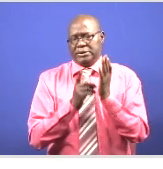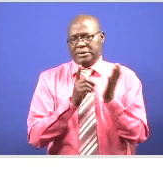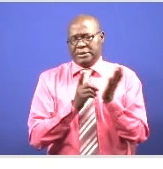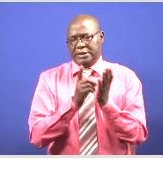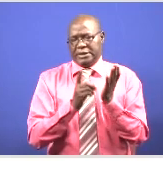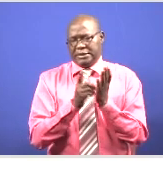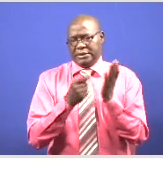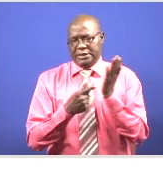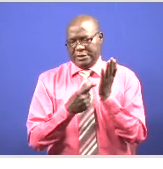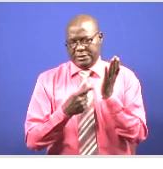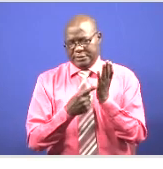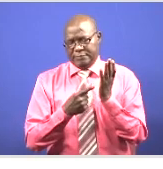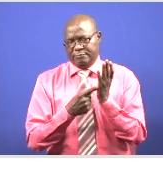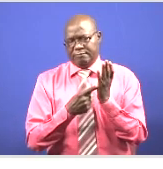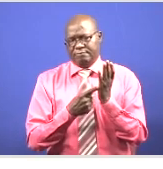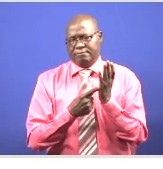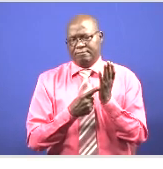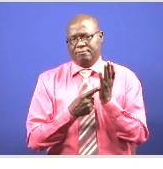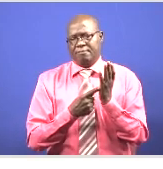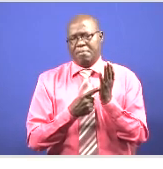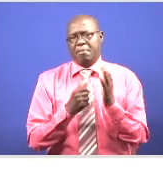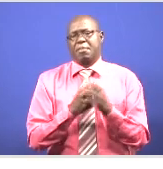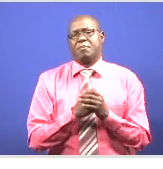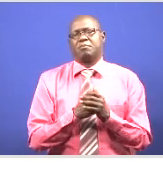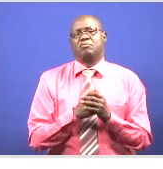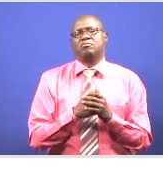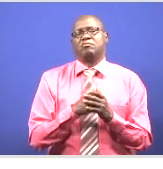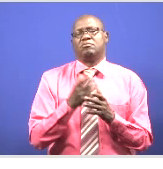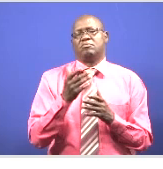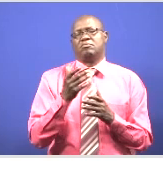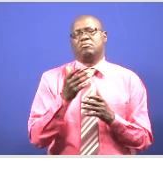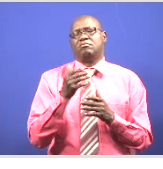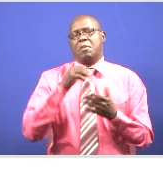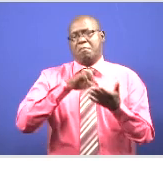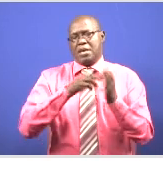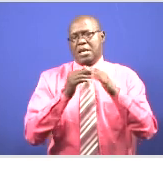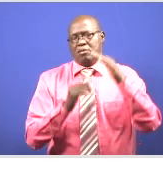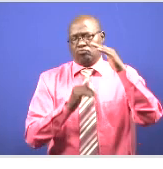that when we hit the debt ceiling is up to where an economy